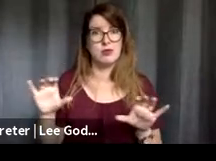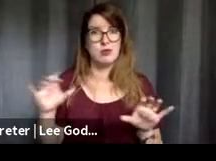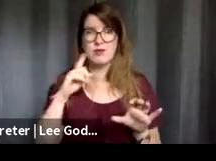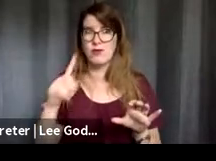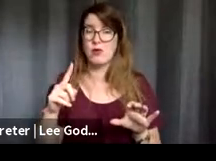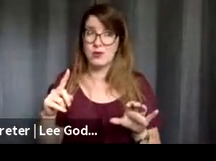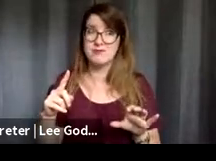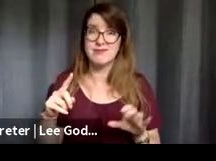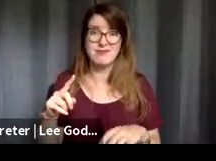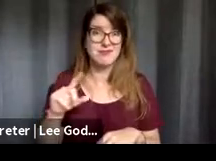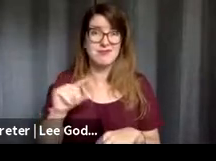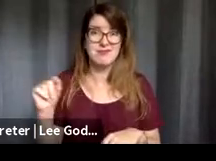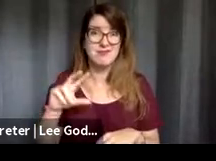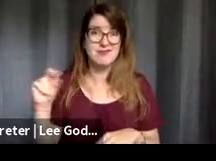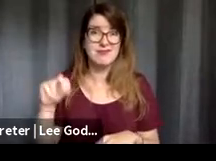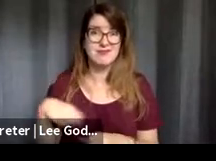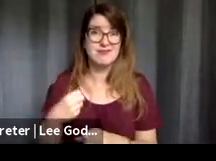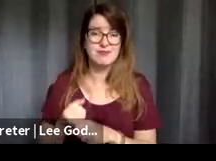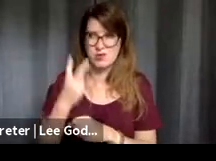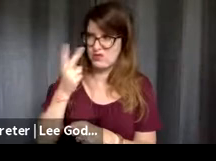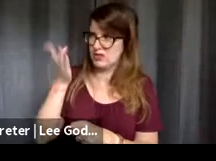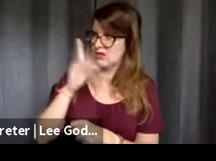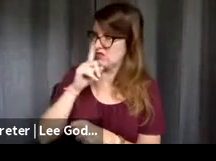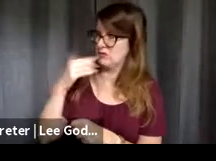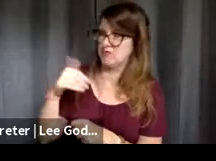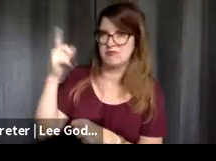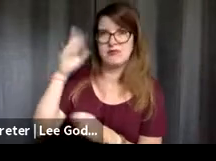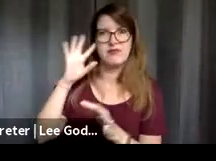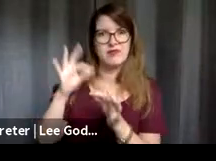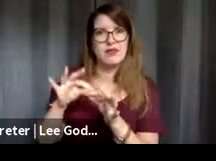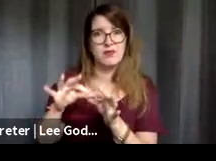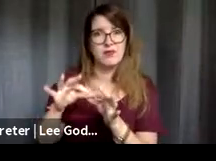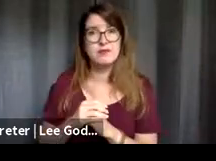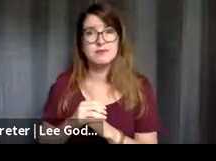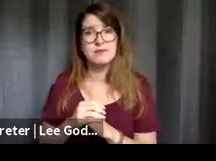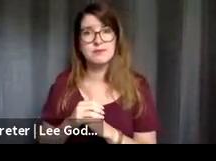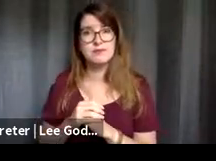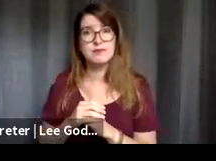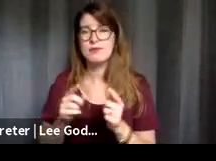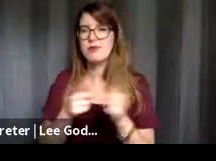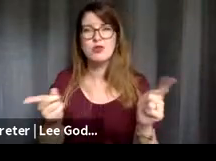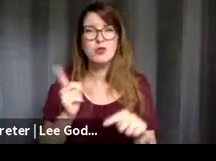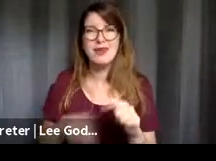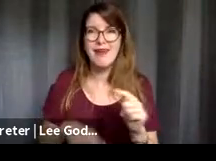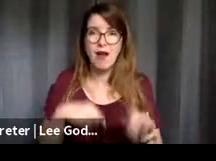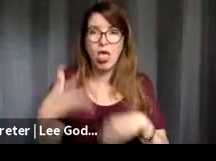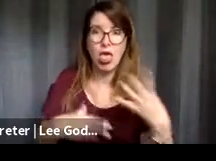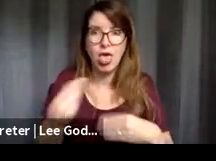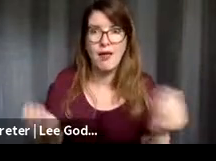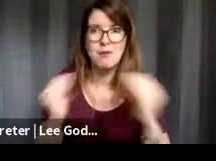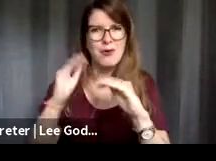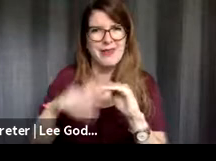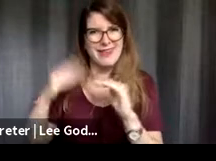for decades, and we have seen God be faithful. And, you know, you can't outgive God. That's what I've